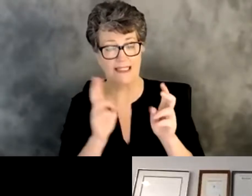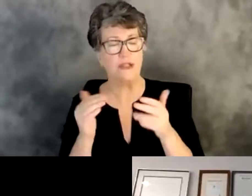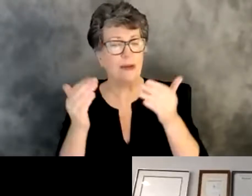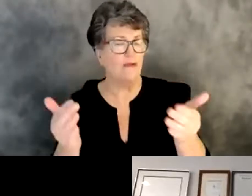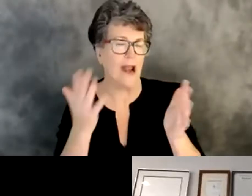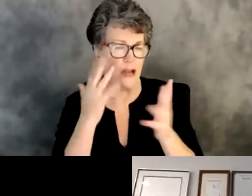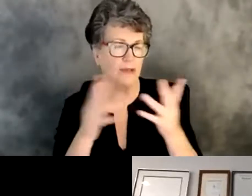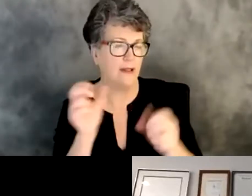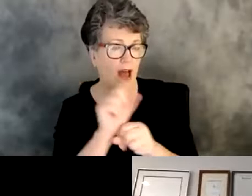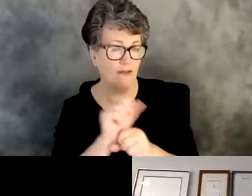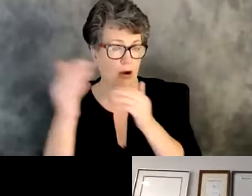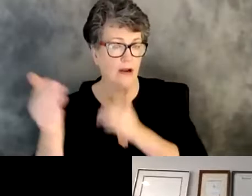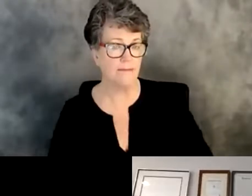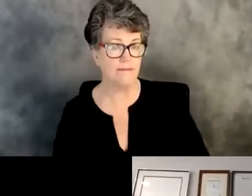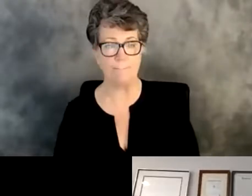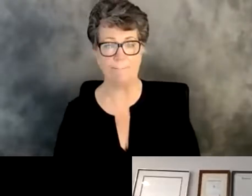lot of work.